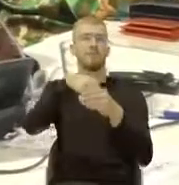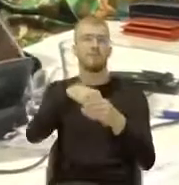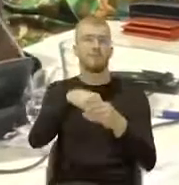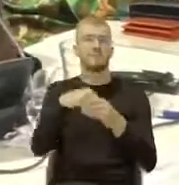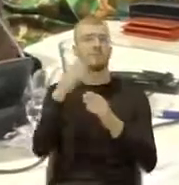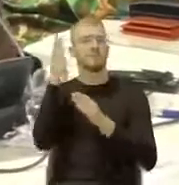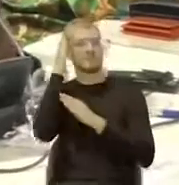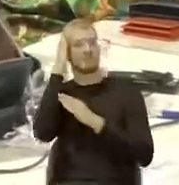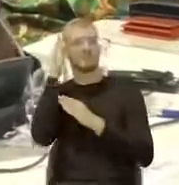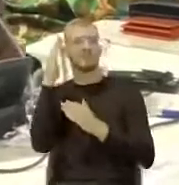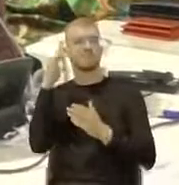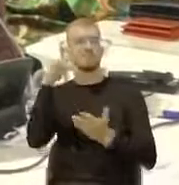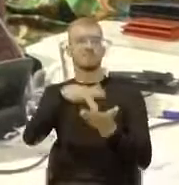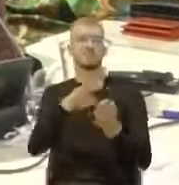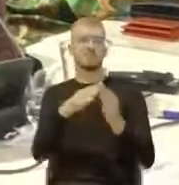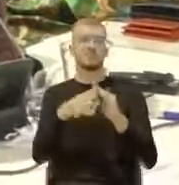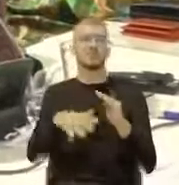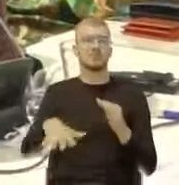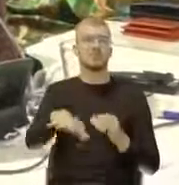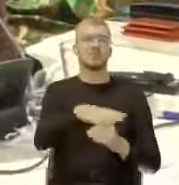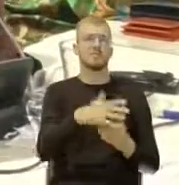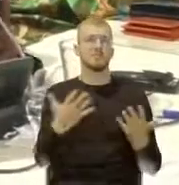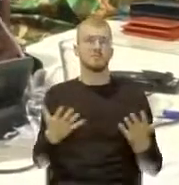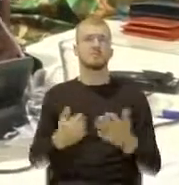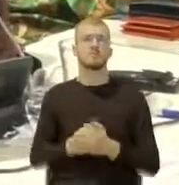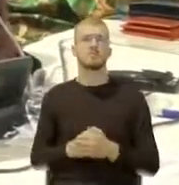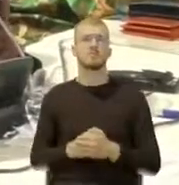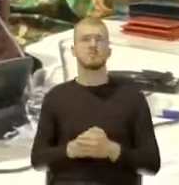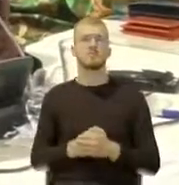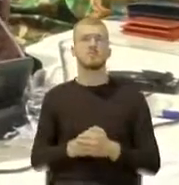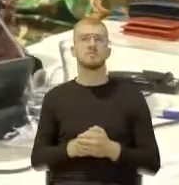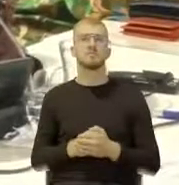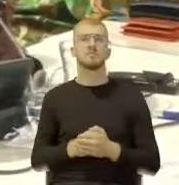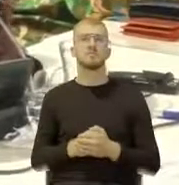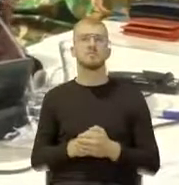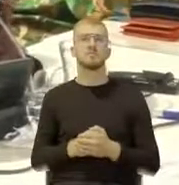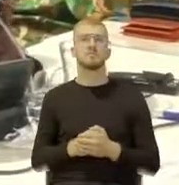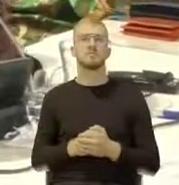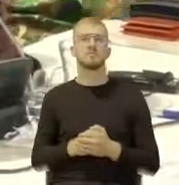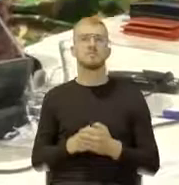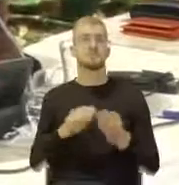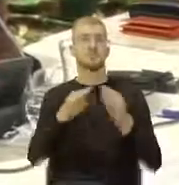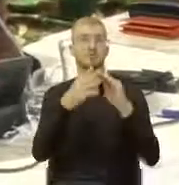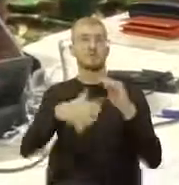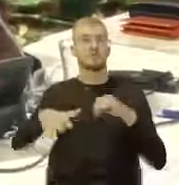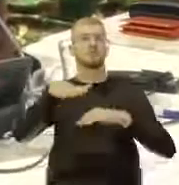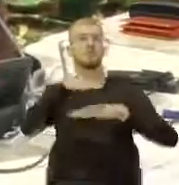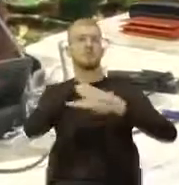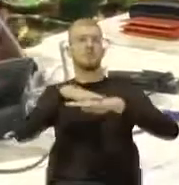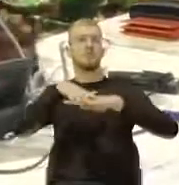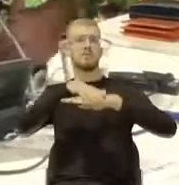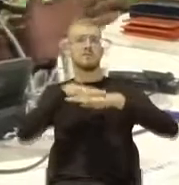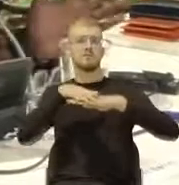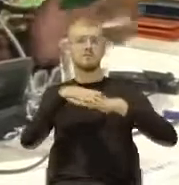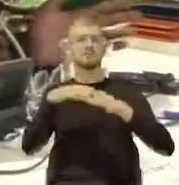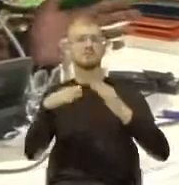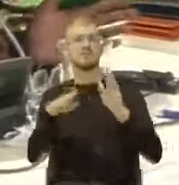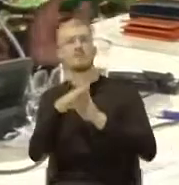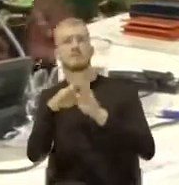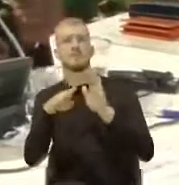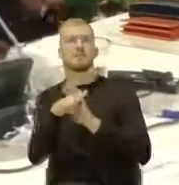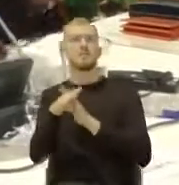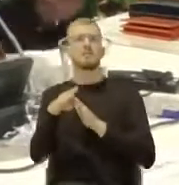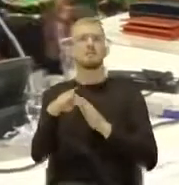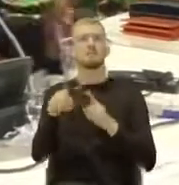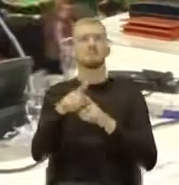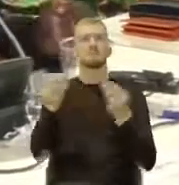real engines of growth. We are leading the world economy. And the impact of what is happening in Ukraine on